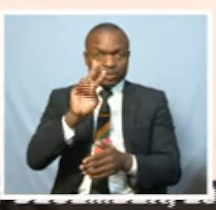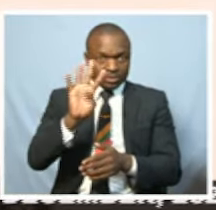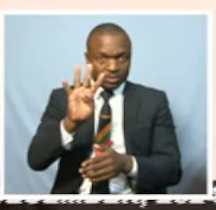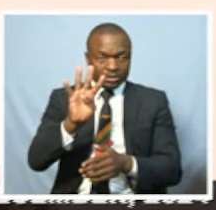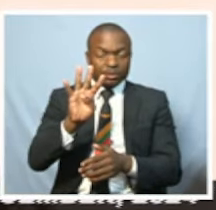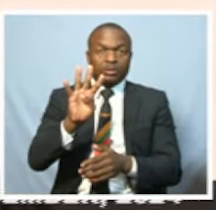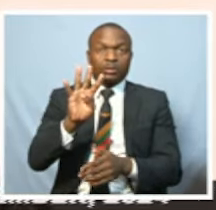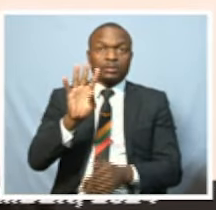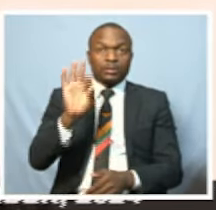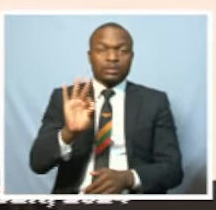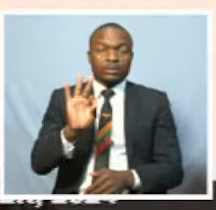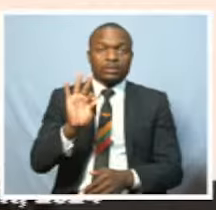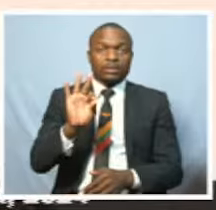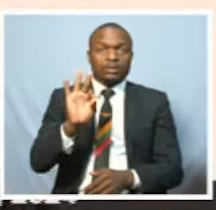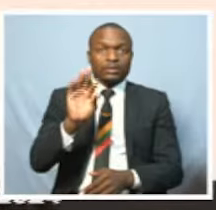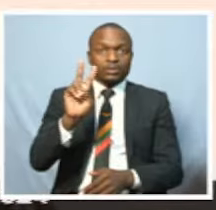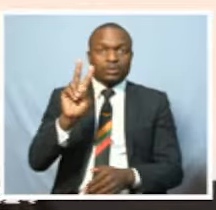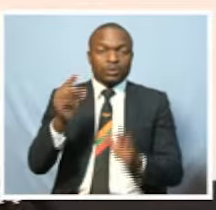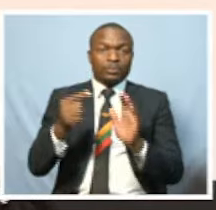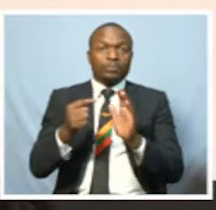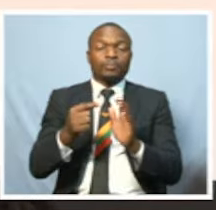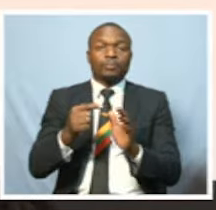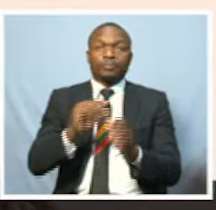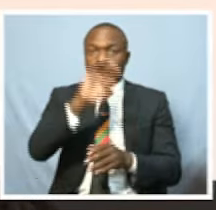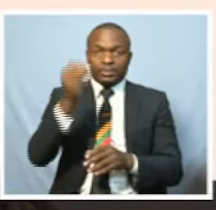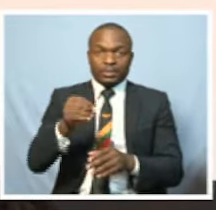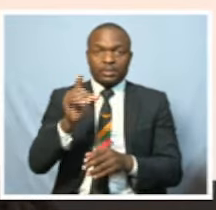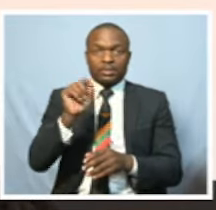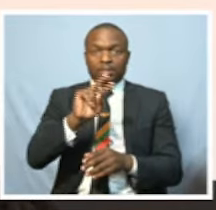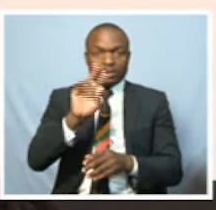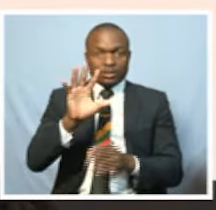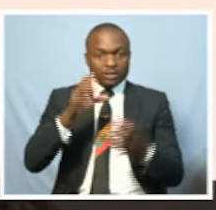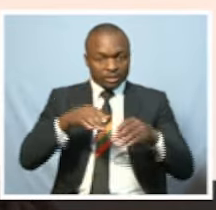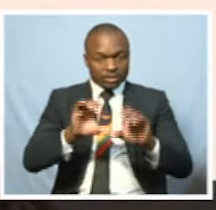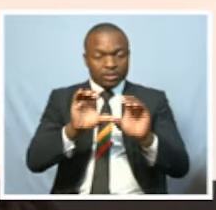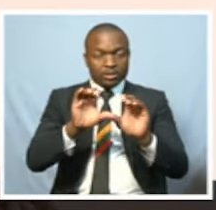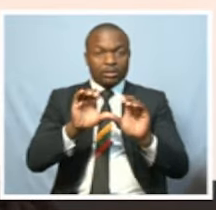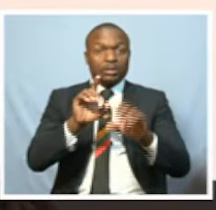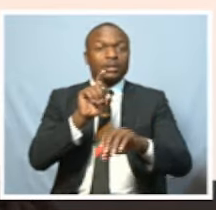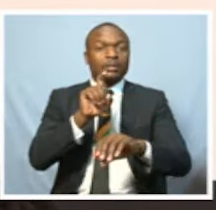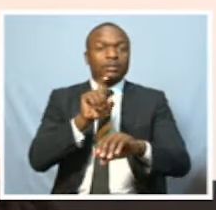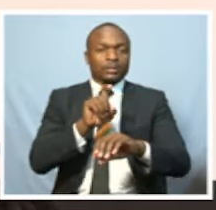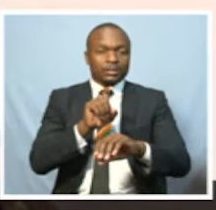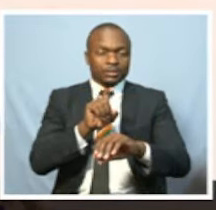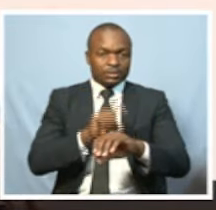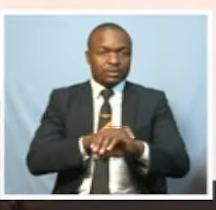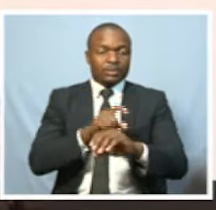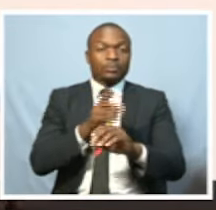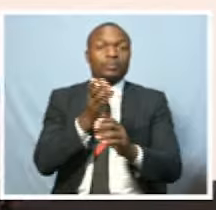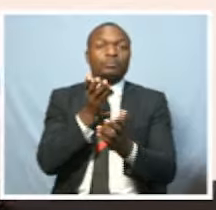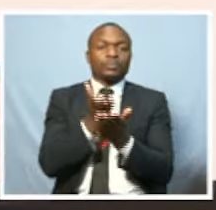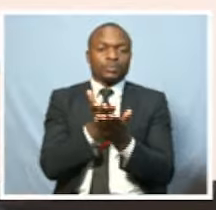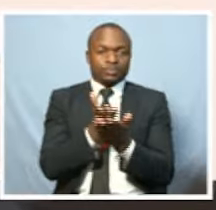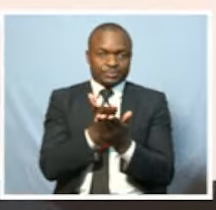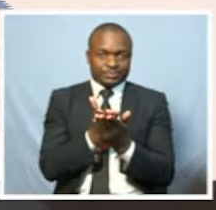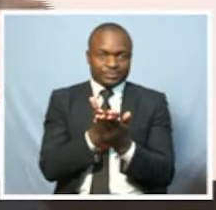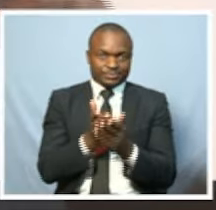to 92% in 2025, and will continue with a timely demand-driven requests.